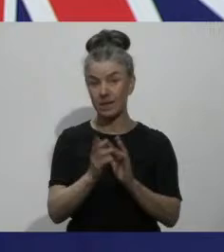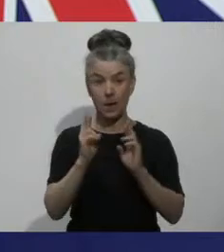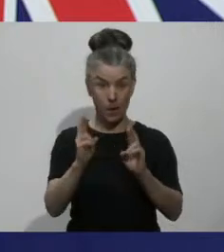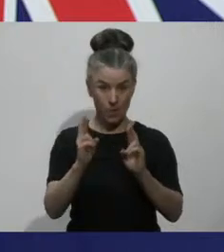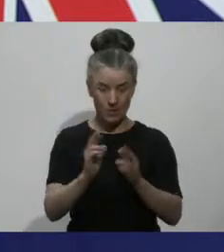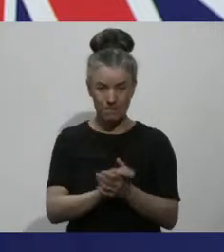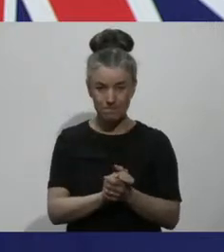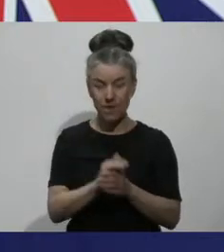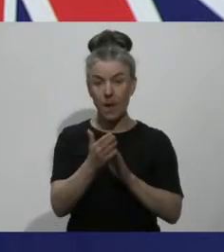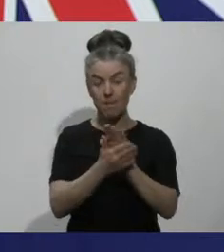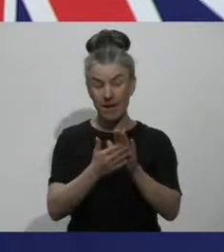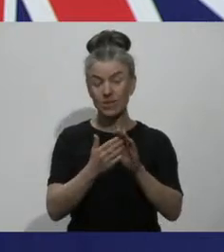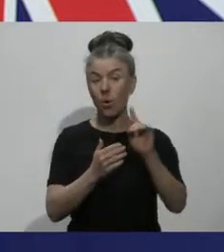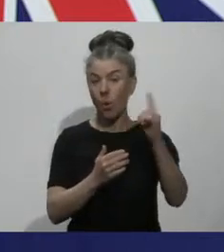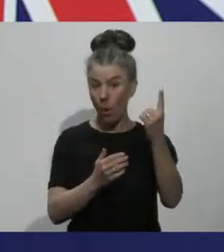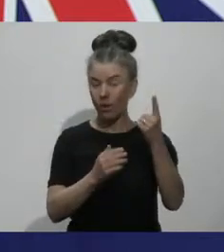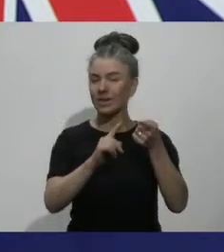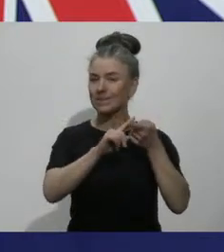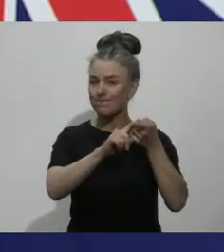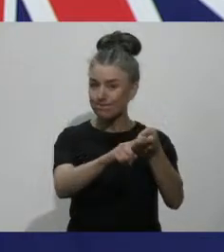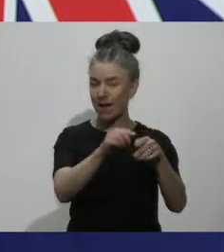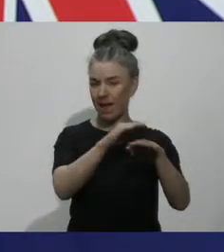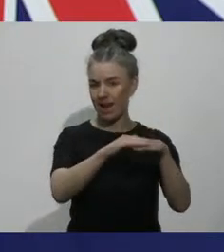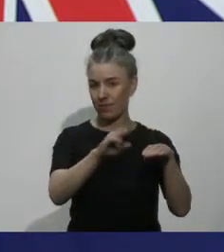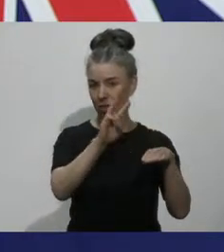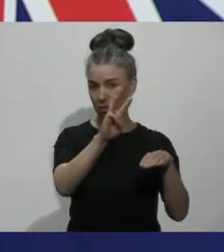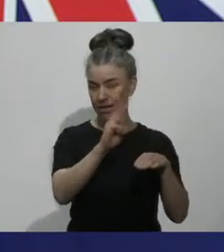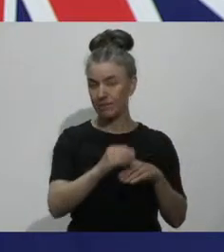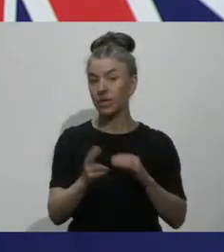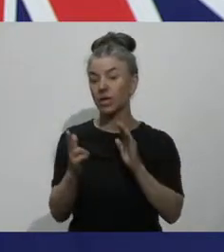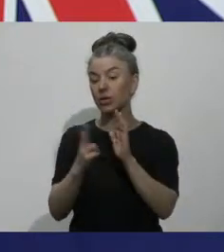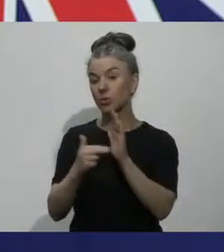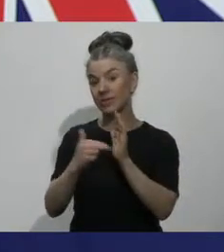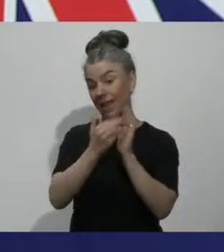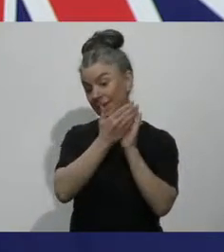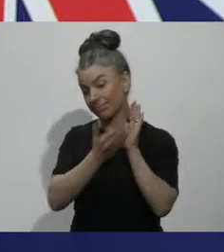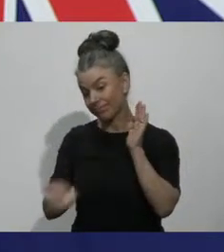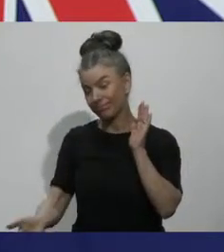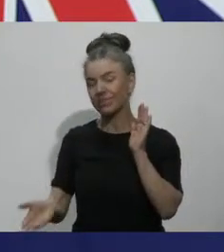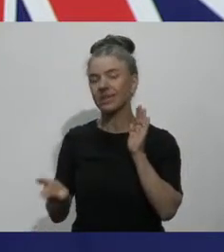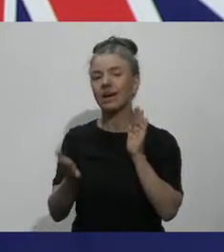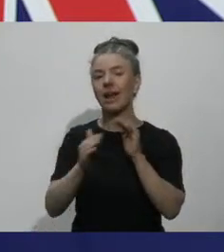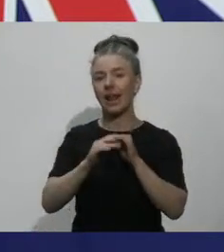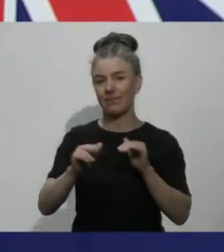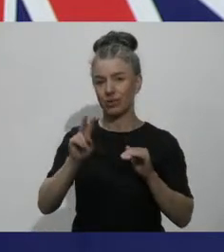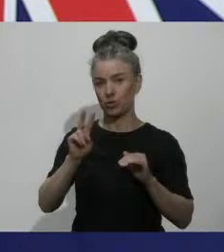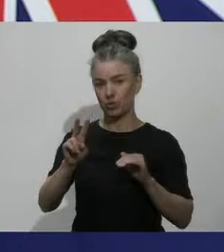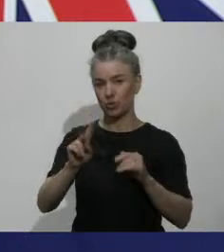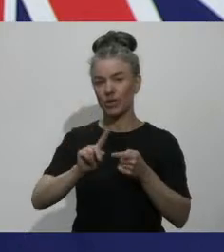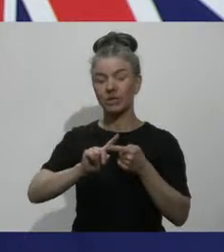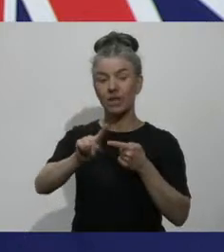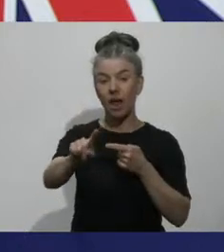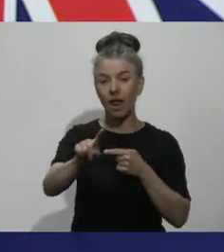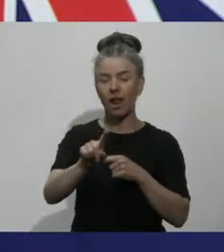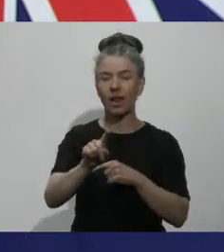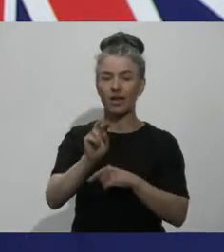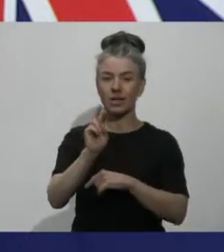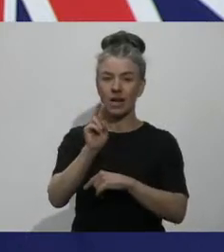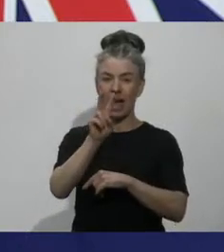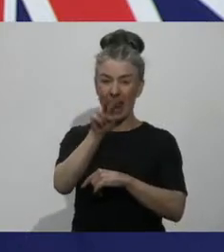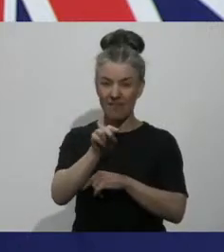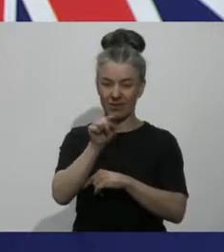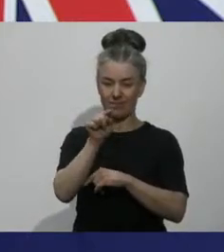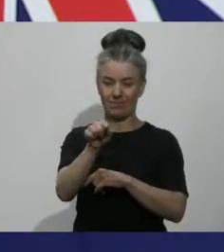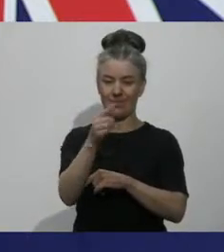3 and New Zealand will remain at level 2, the rest of the country, until 11:59 p.m.